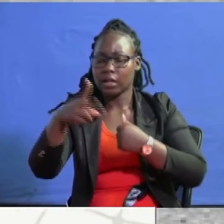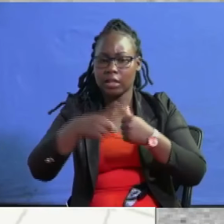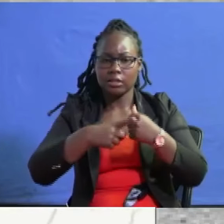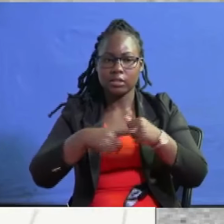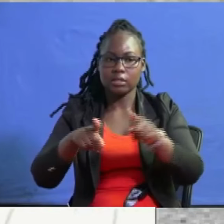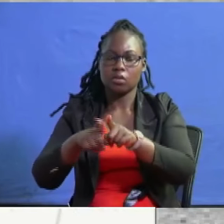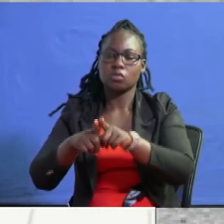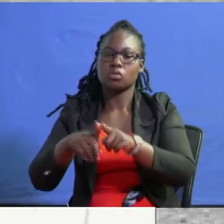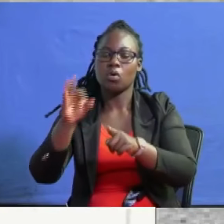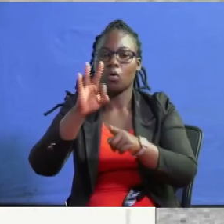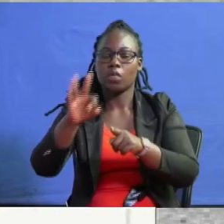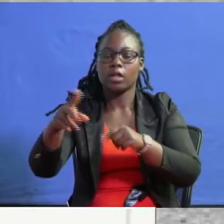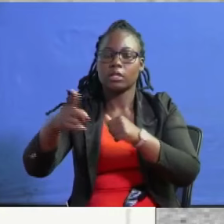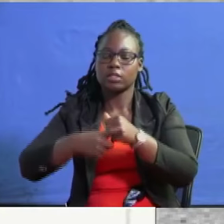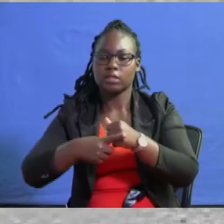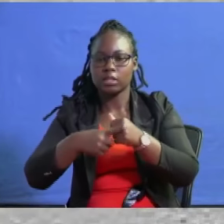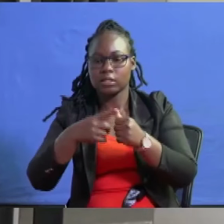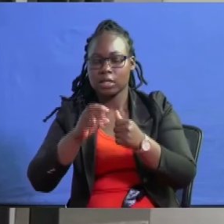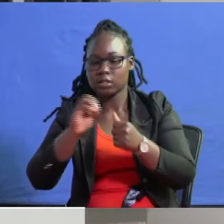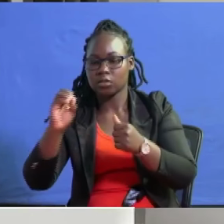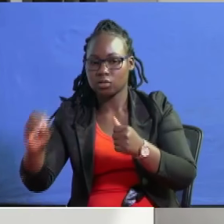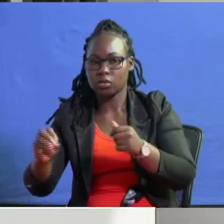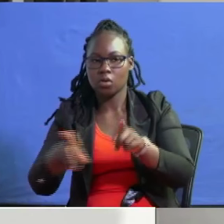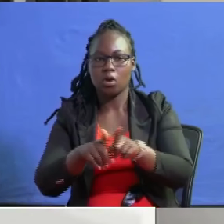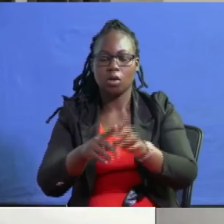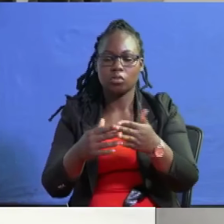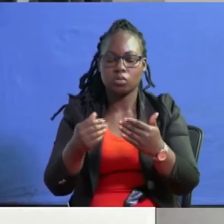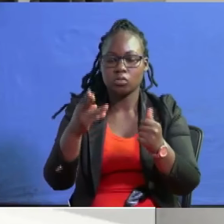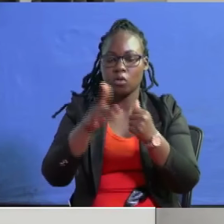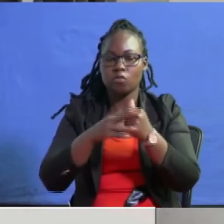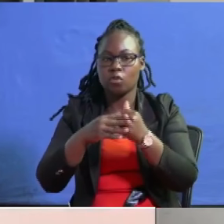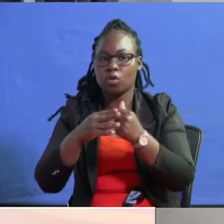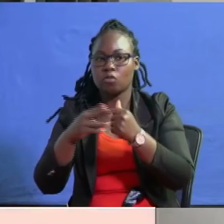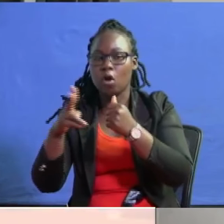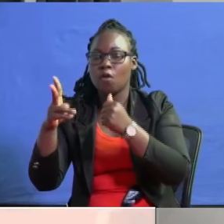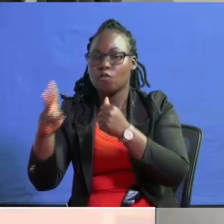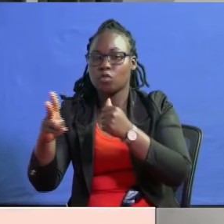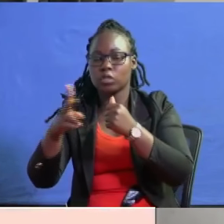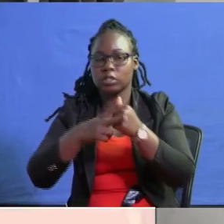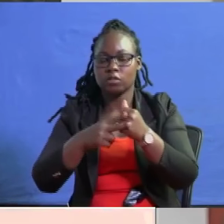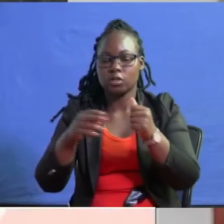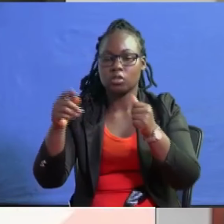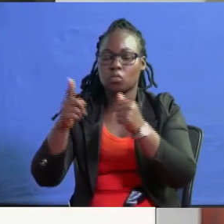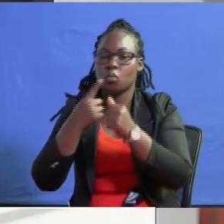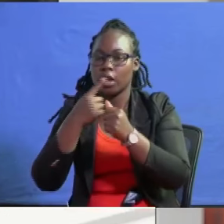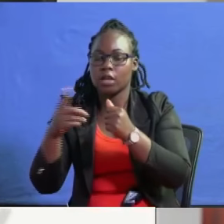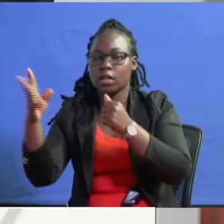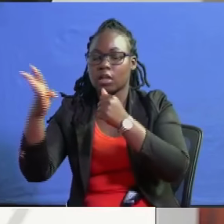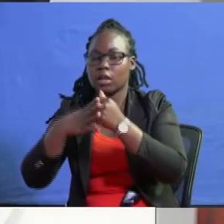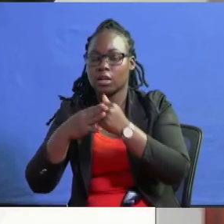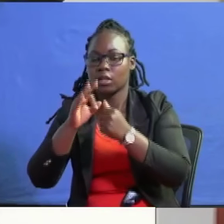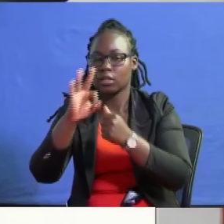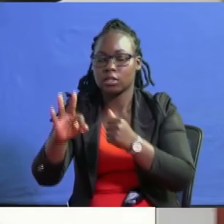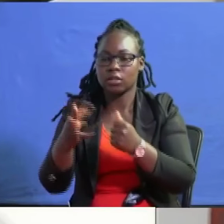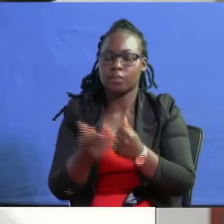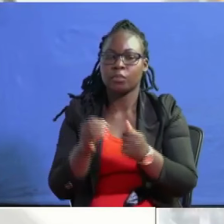36 cents, 195 shillings and 47 cents and 193 shillings and 23